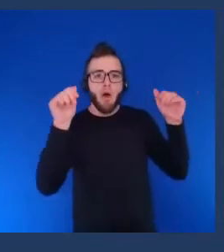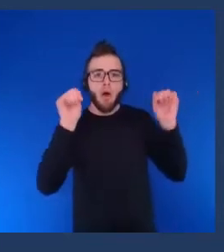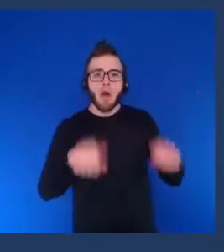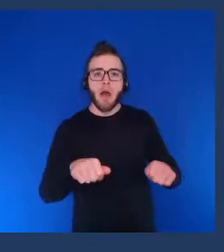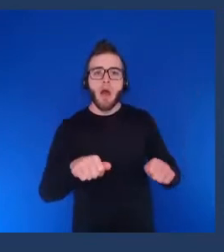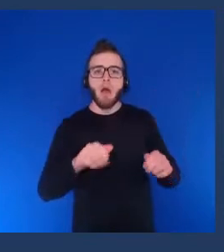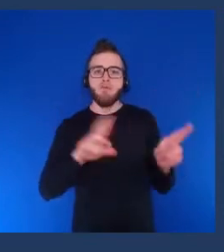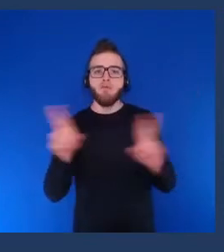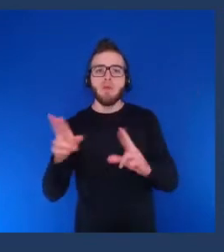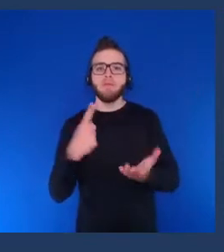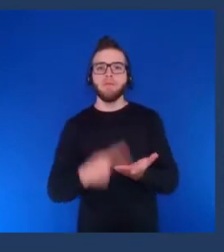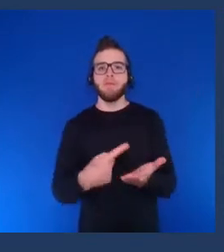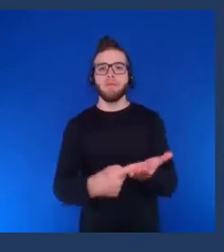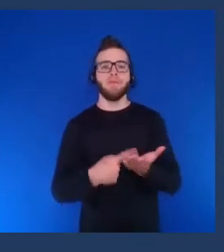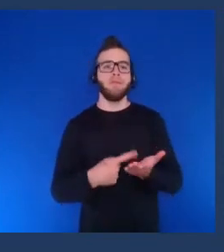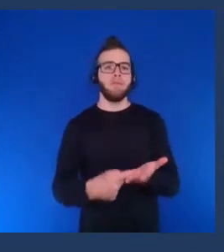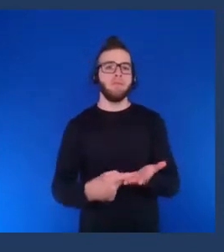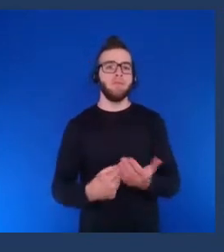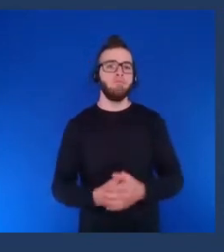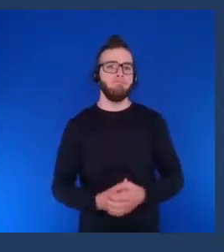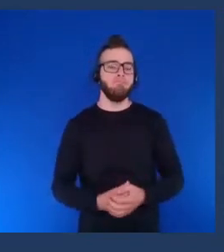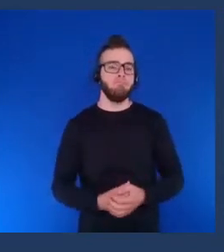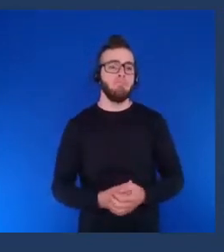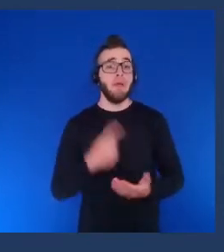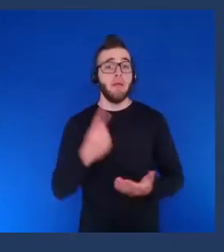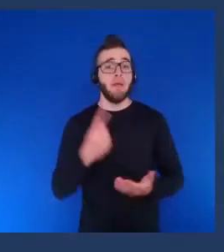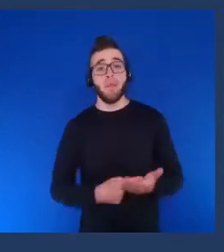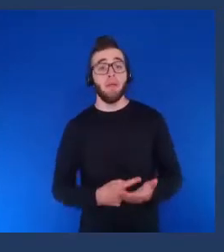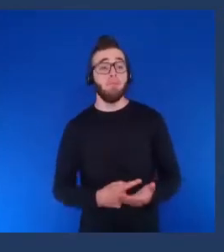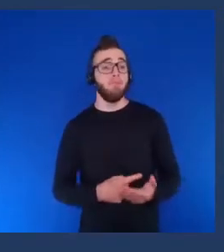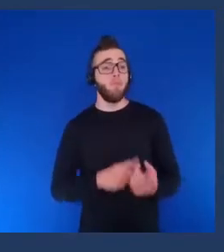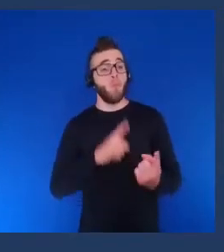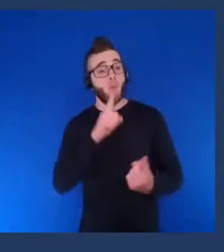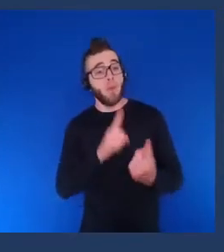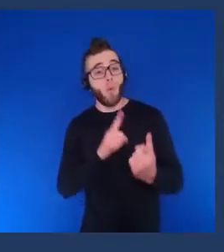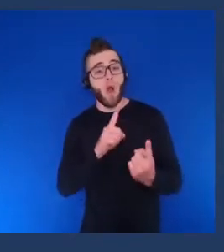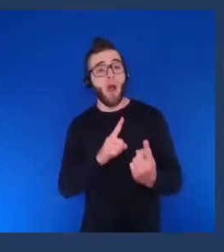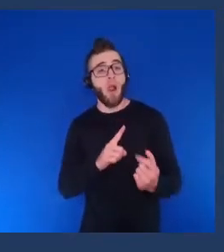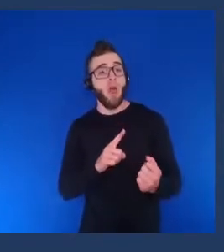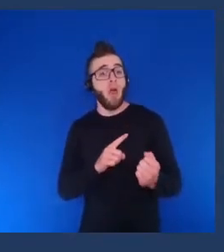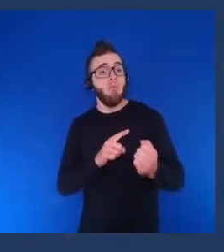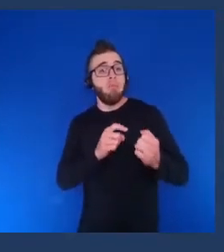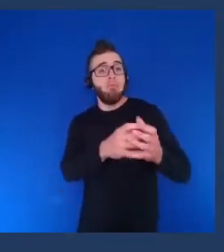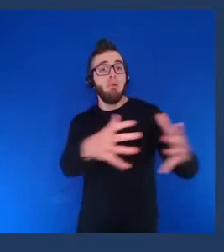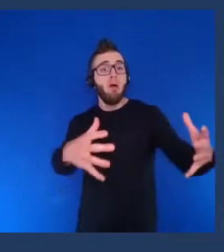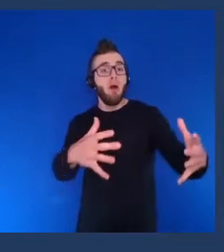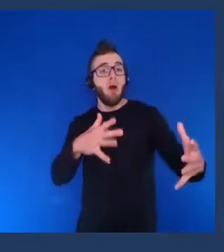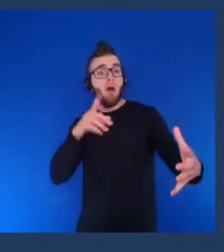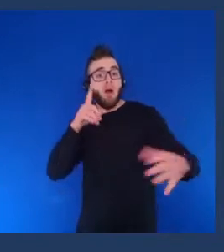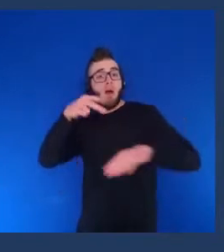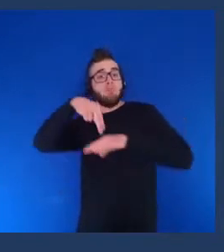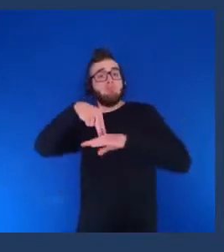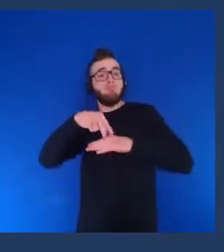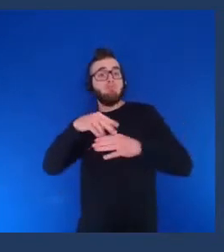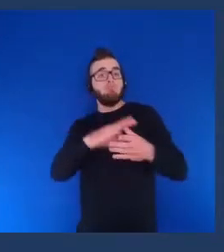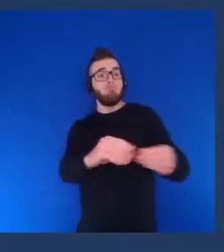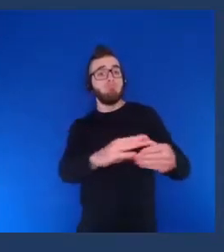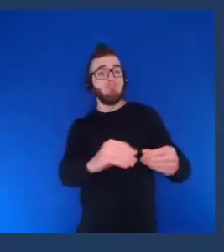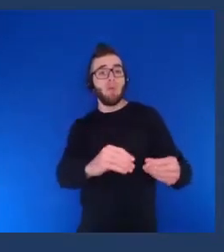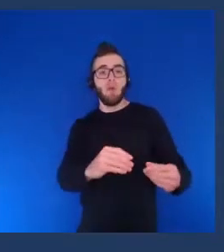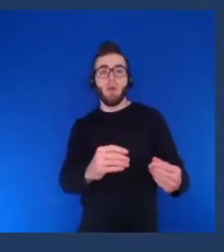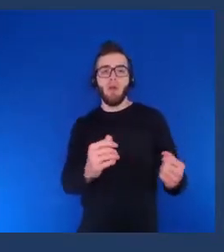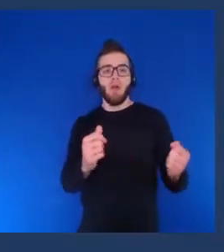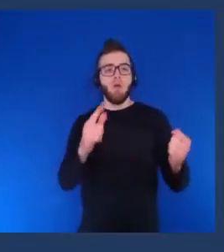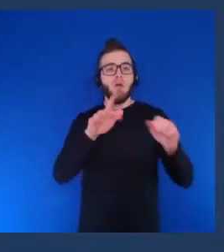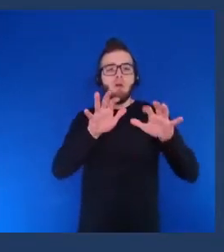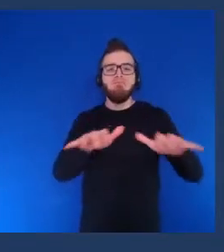Sometimes 1 by 1, sometimes 1 by 10. In this case, maybe 1 by 5,000. You just don't know where it can go,